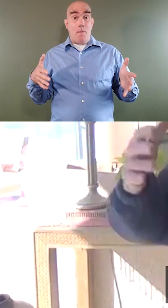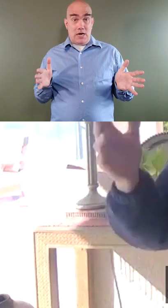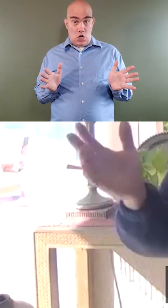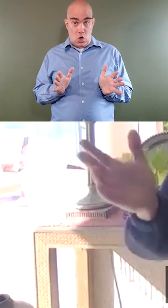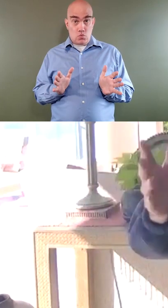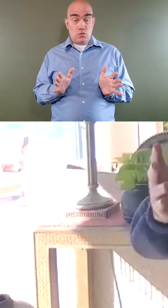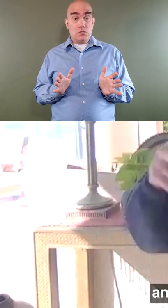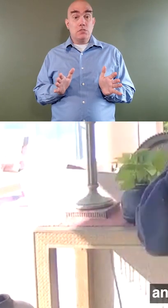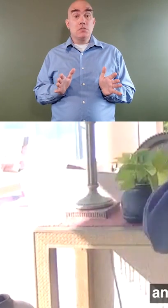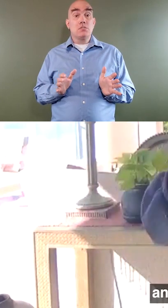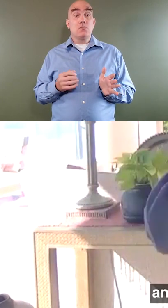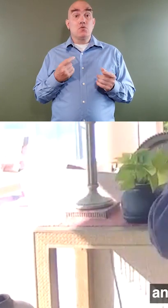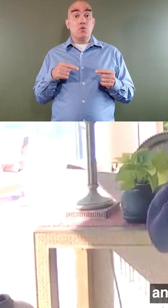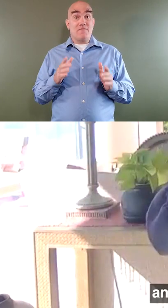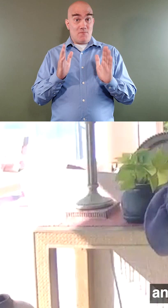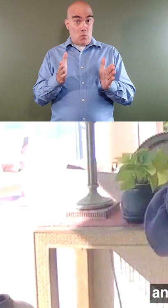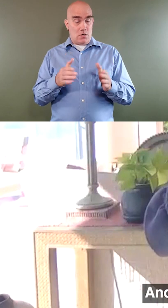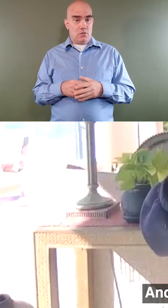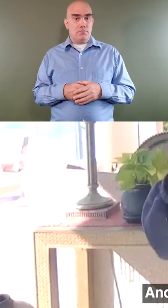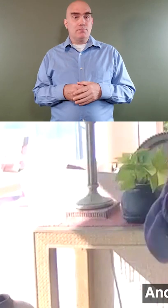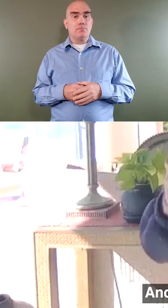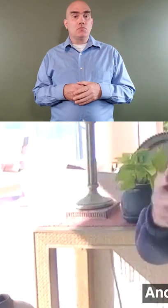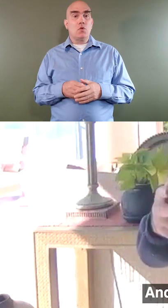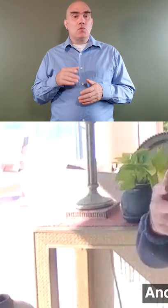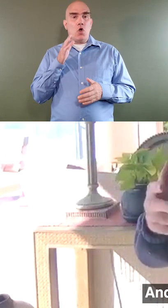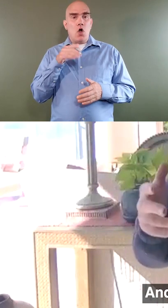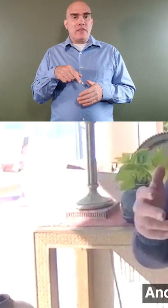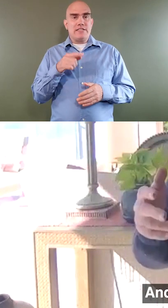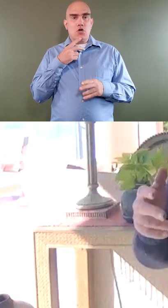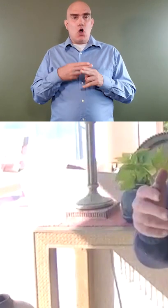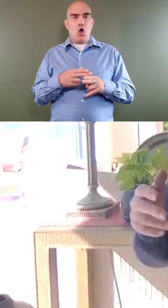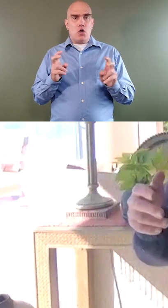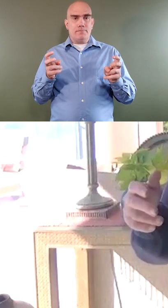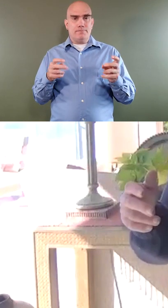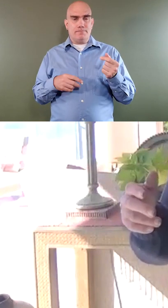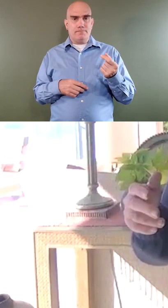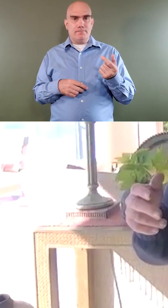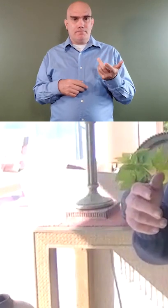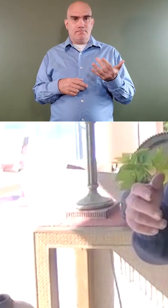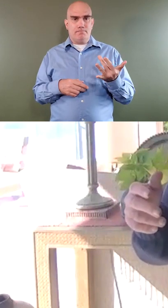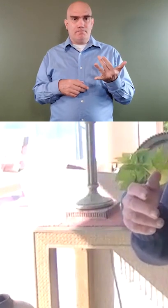is we're going to open and close, and we're going to do this forward. And this is called